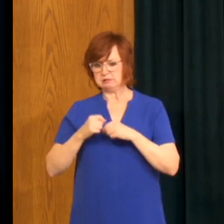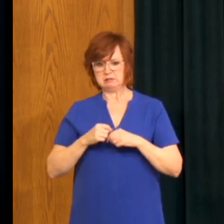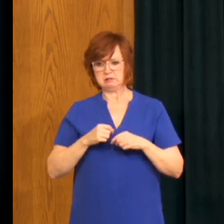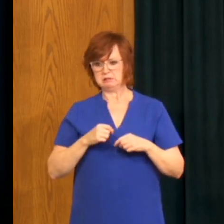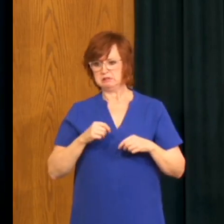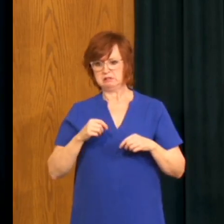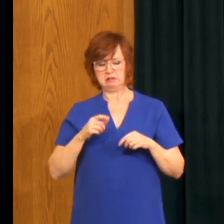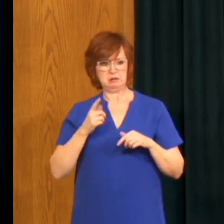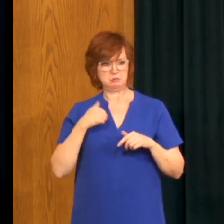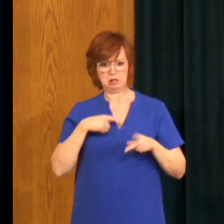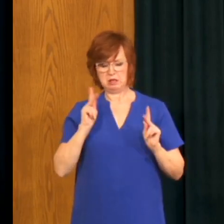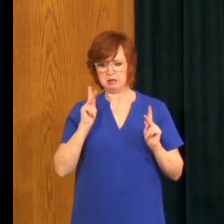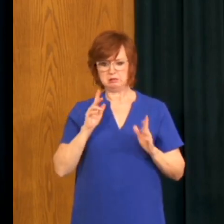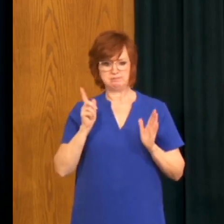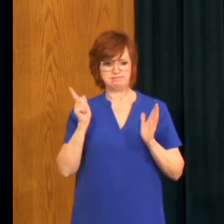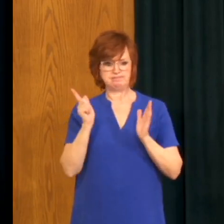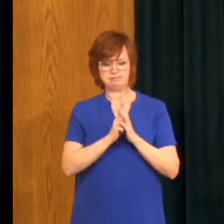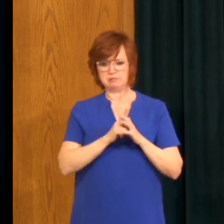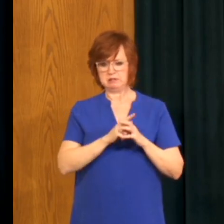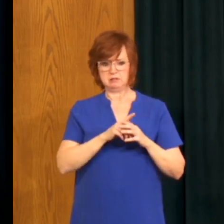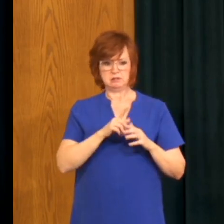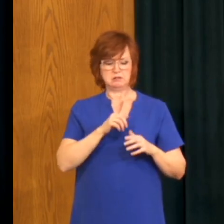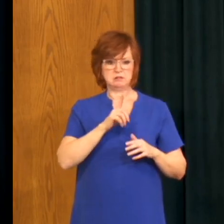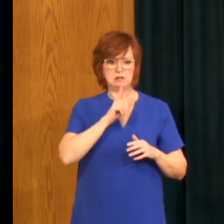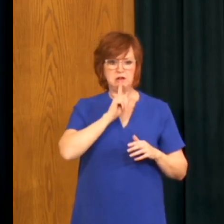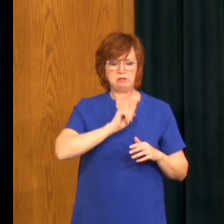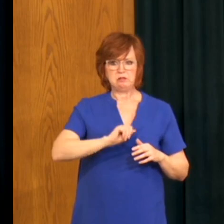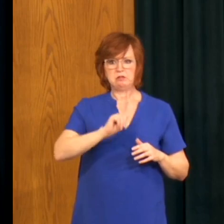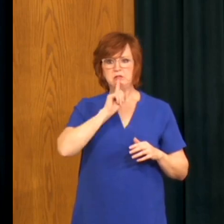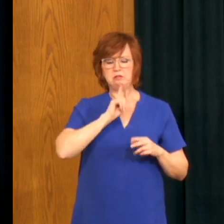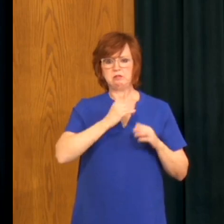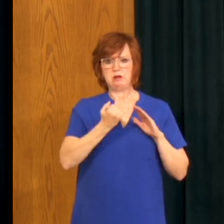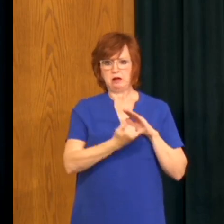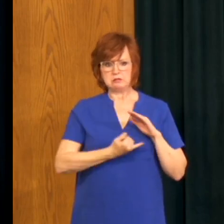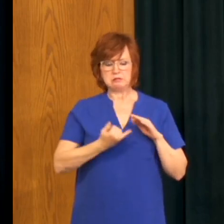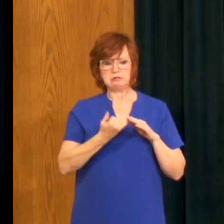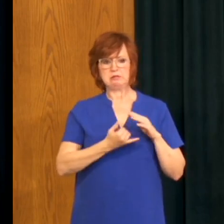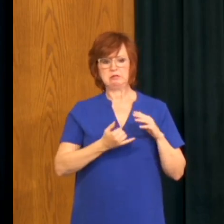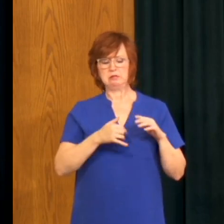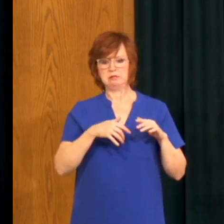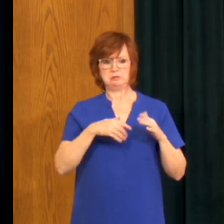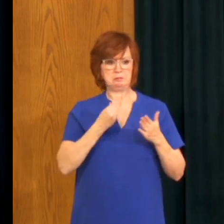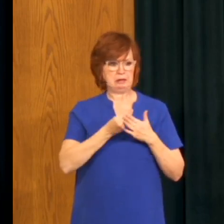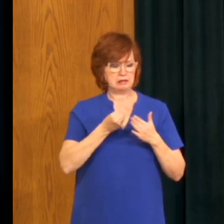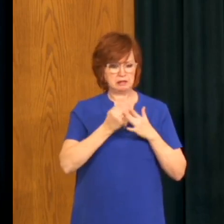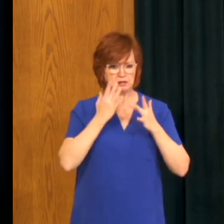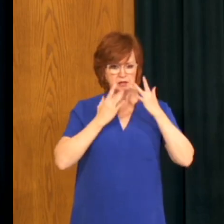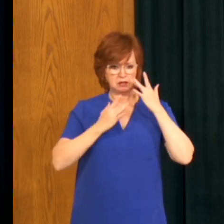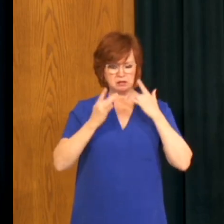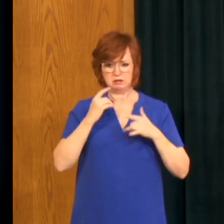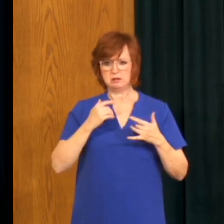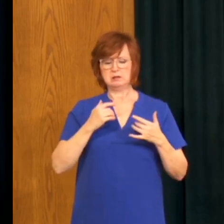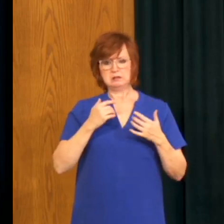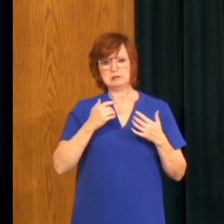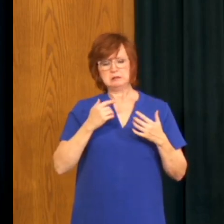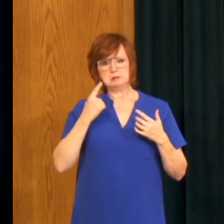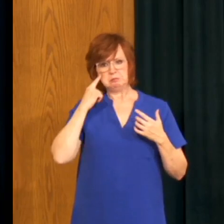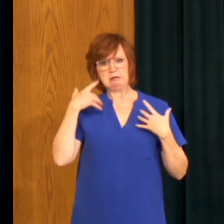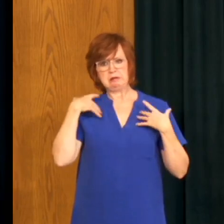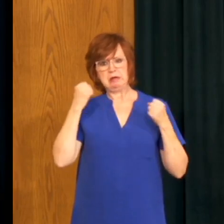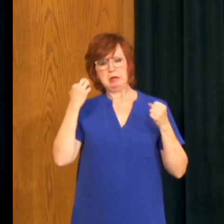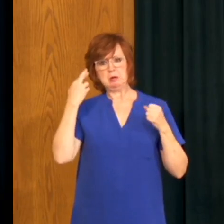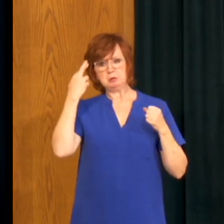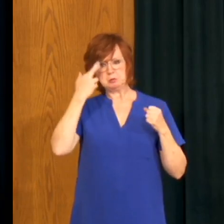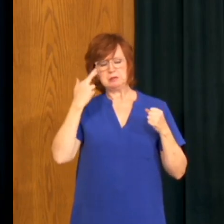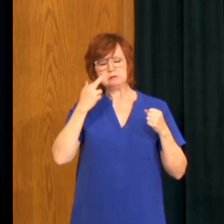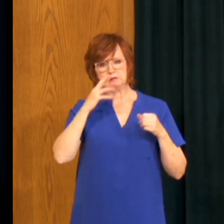that they normally would. And it's a very challenging time for us, not only economically, not only from a healthcare perspective, but from a mental